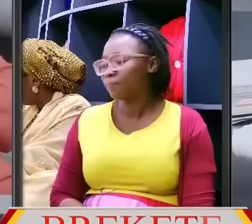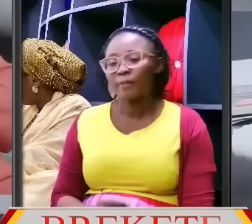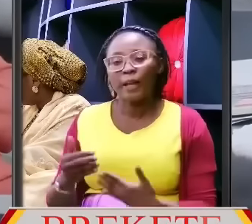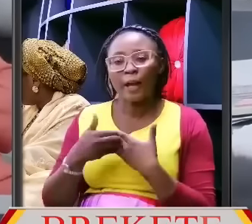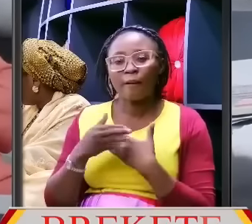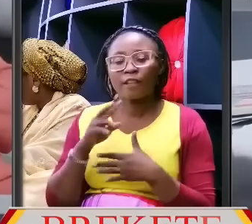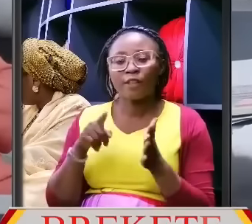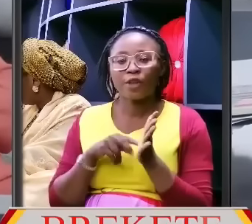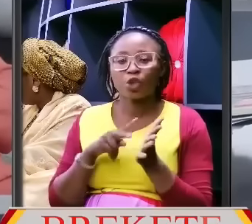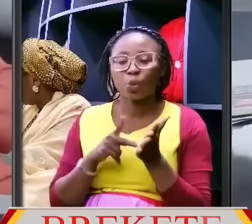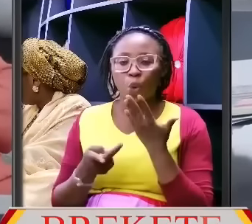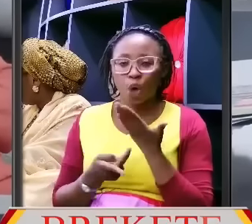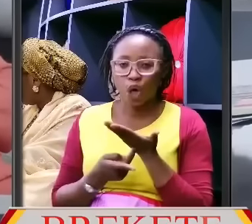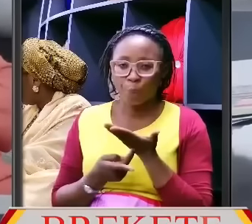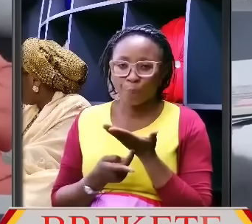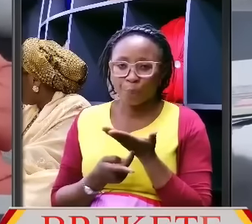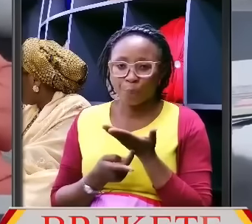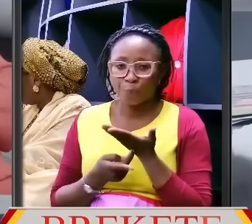After this program,